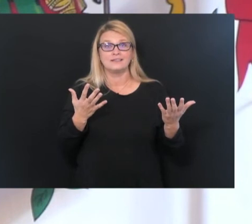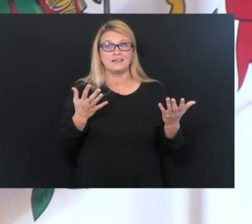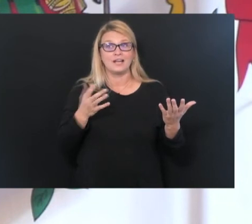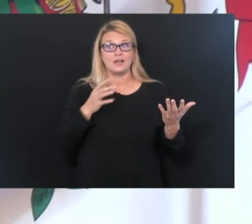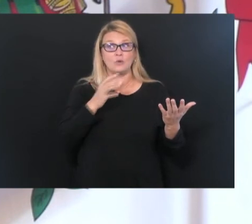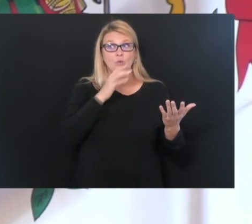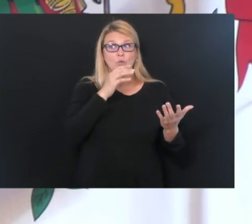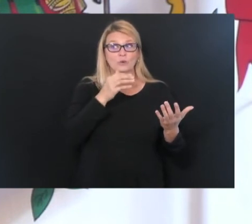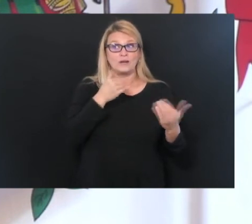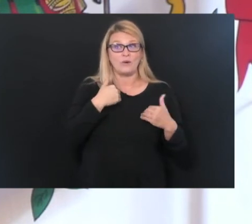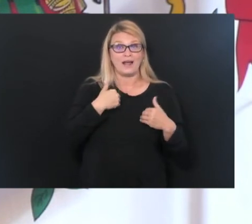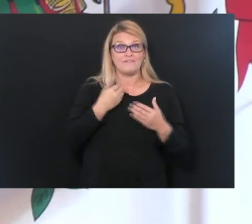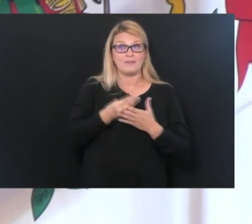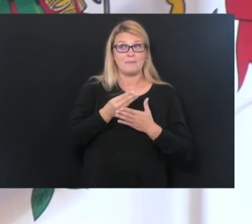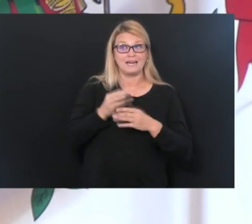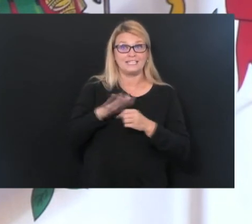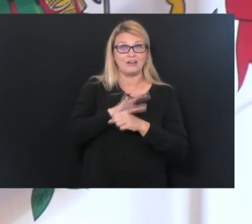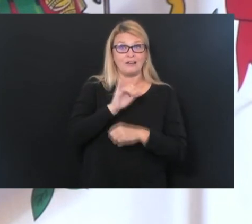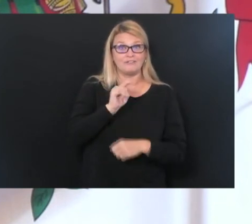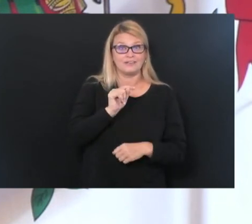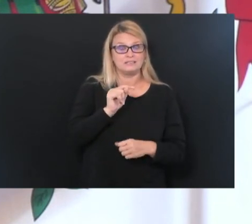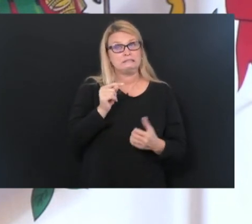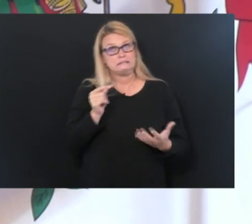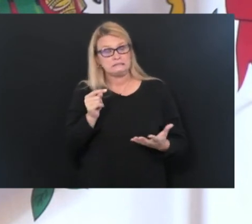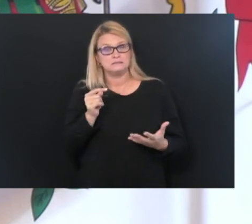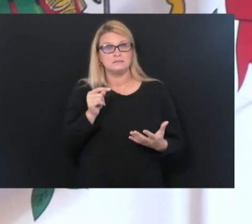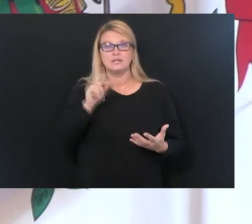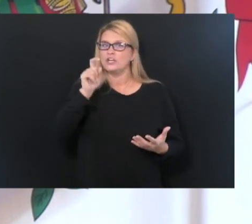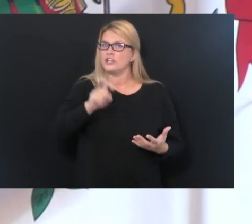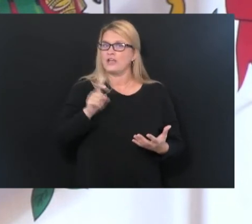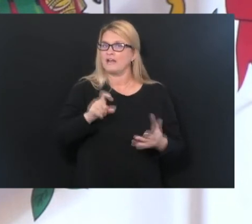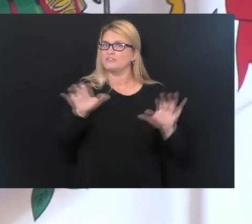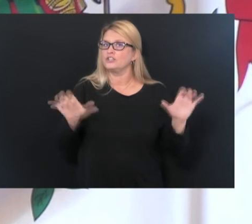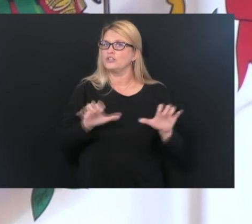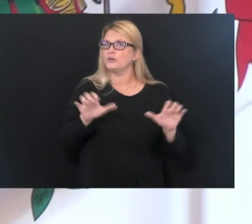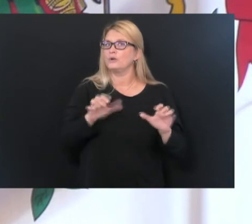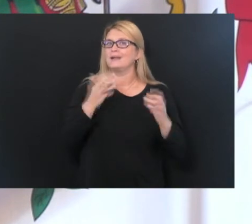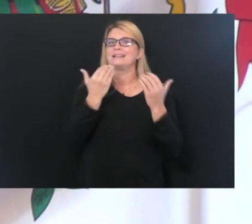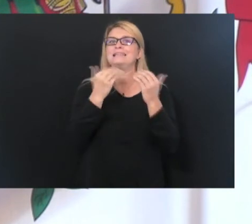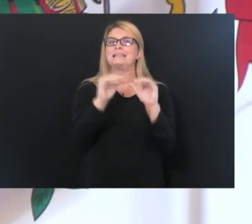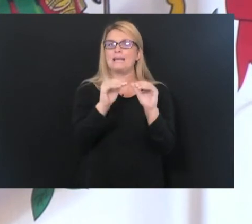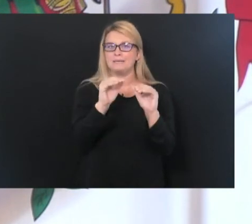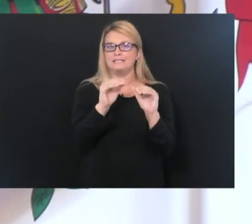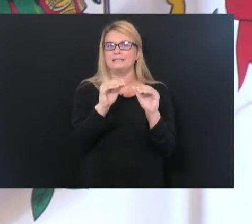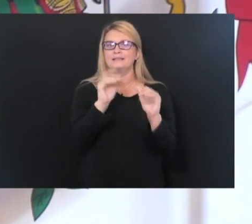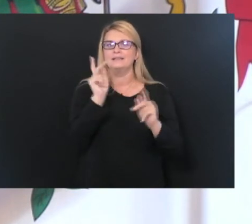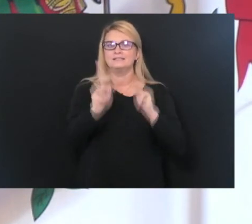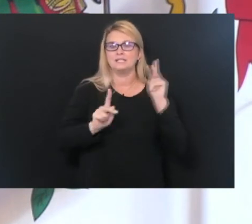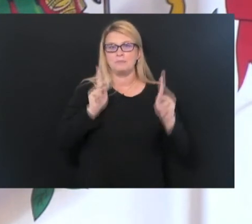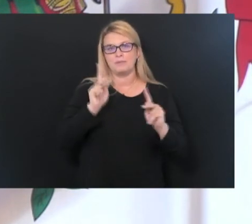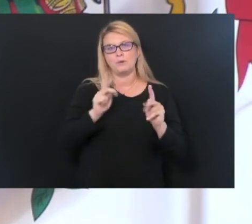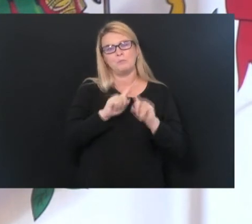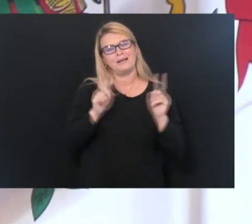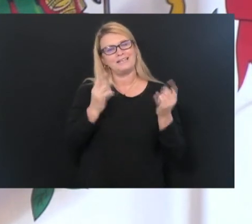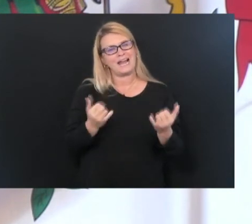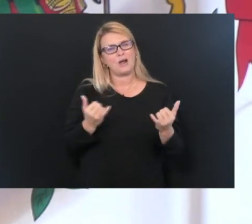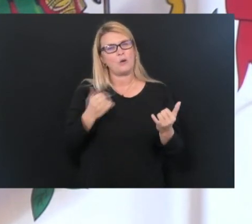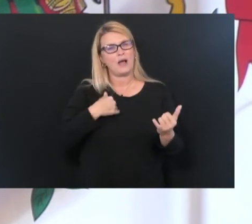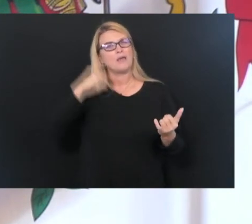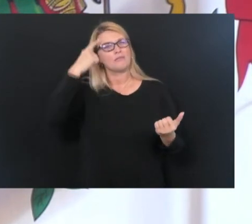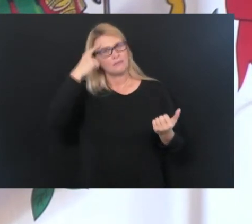have that, well, you can't do that. You've got to do what you're saying. You've got to limit it and everything. But I think